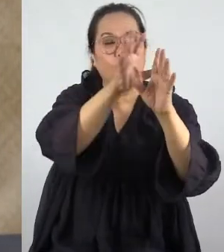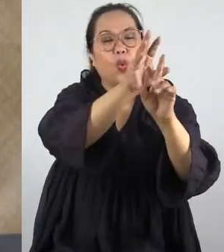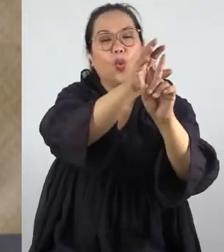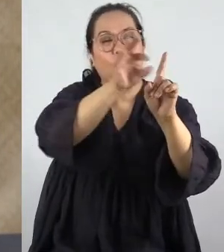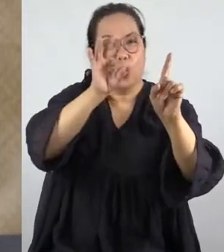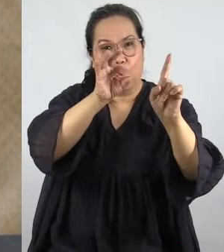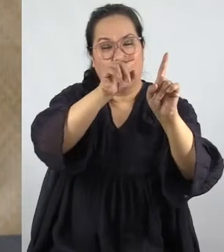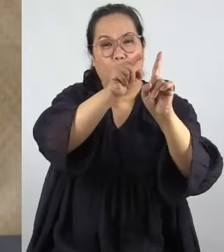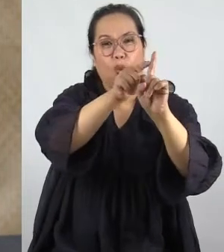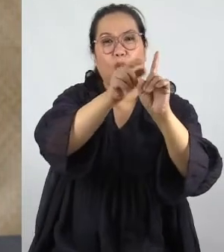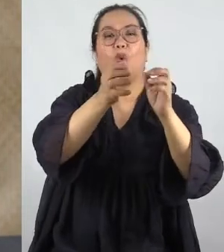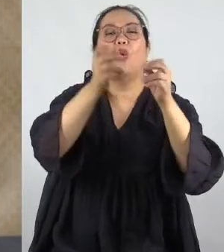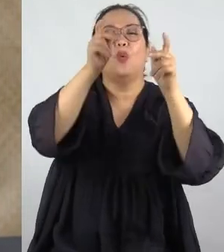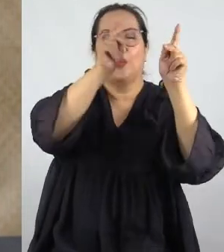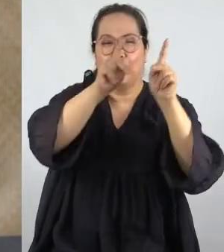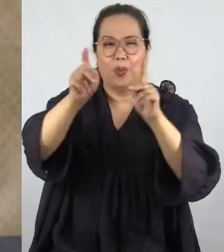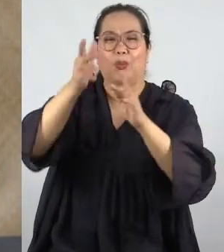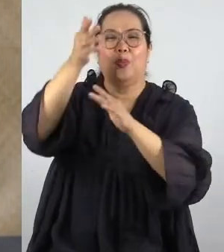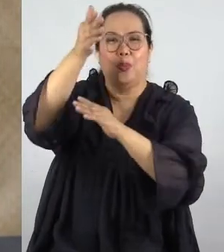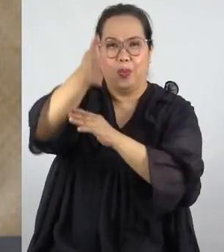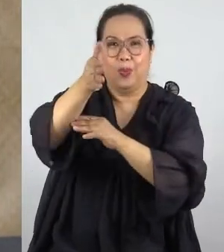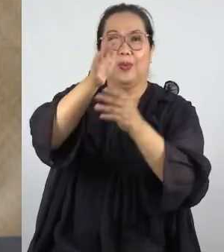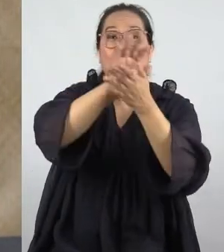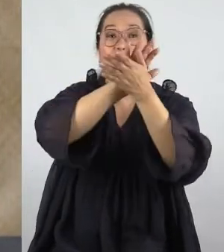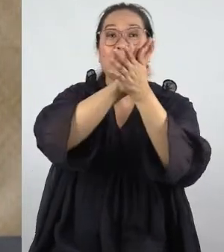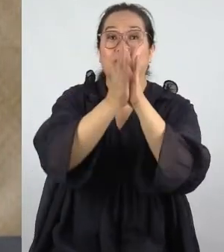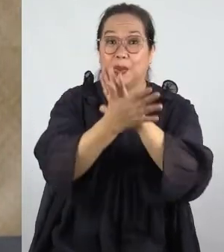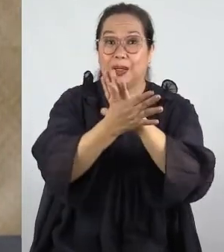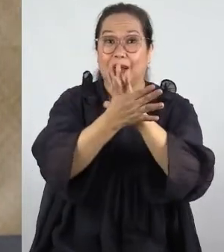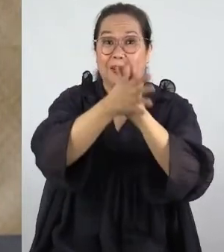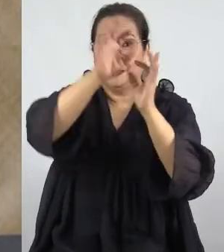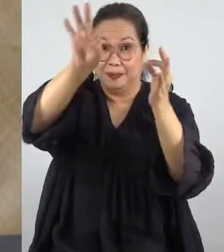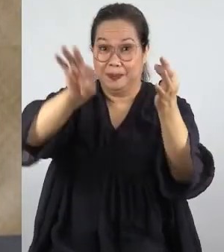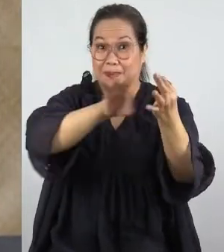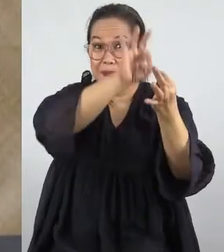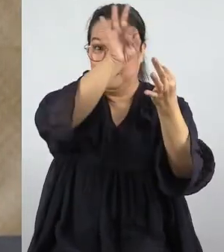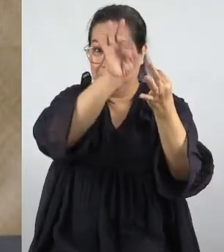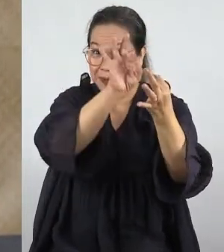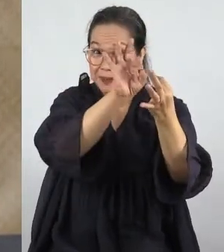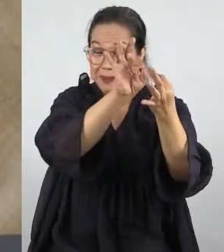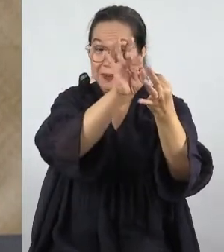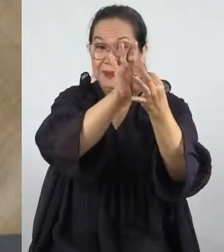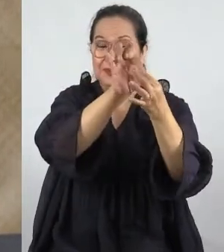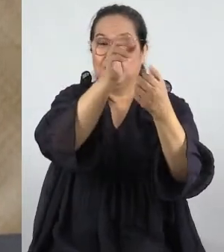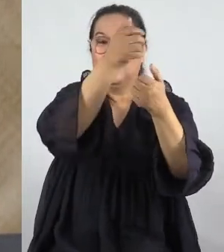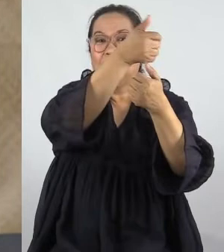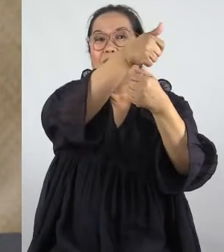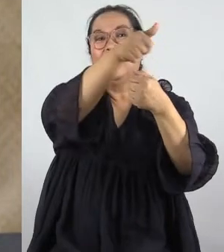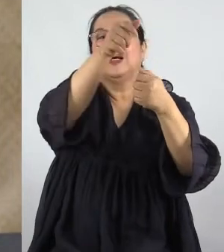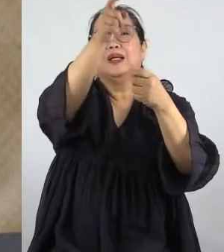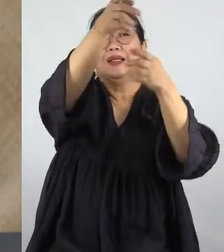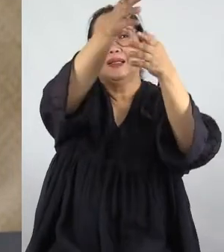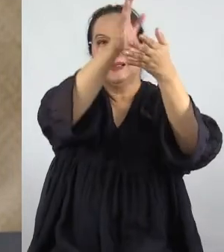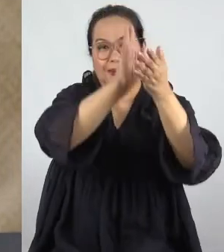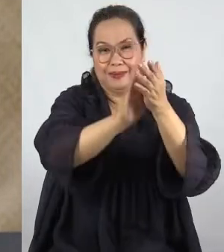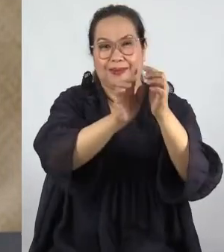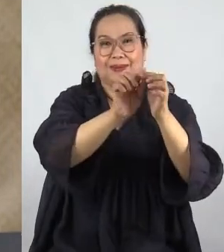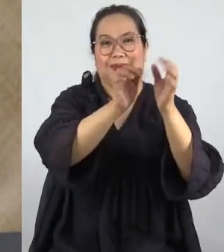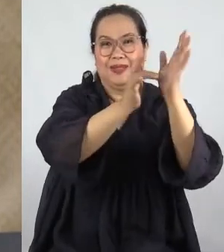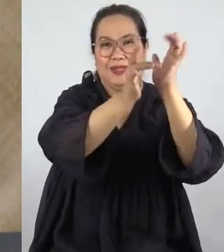also predestined to be conformed to the image of His